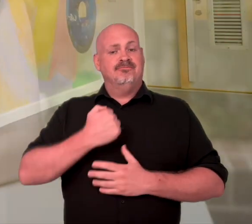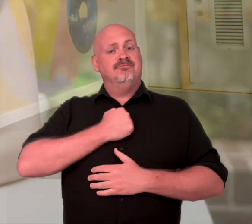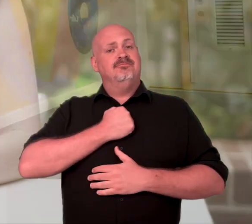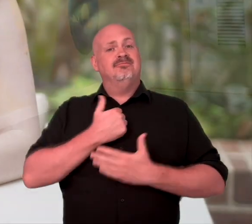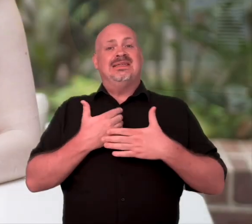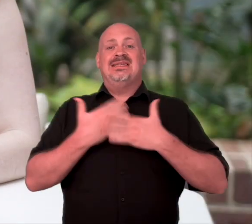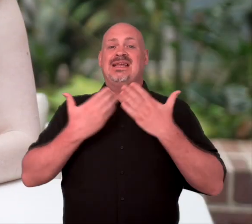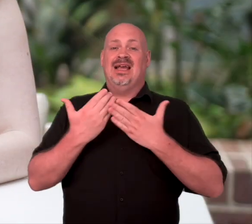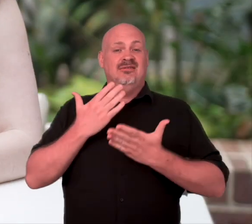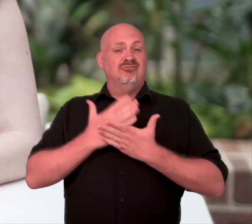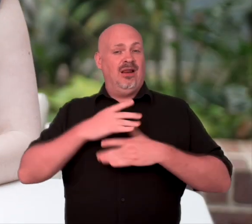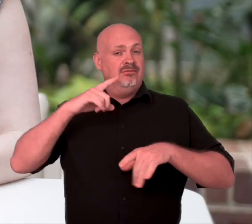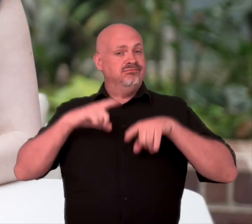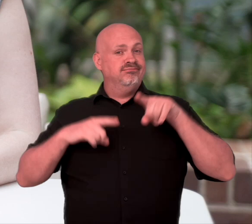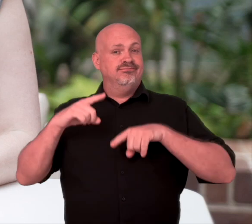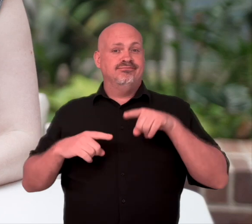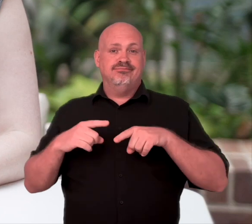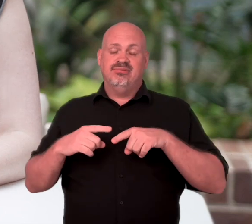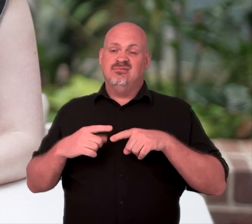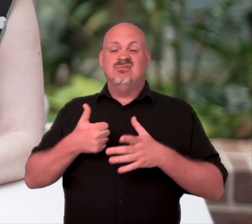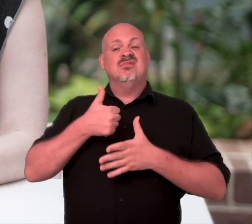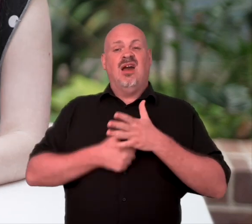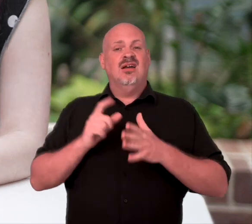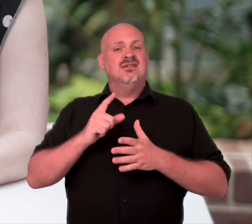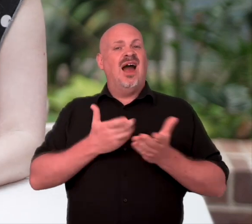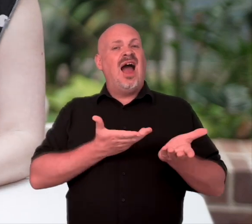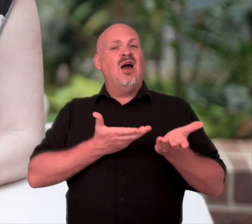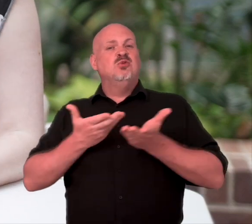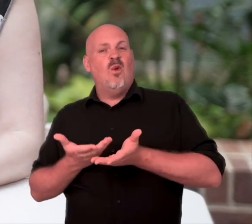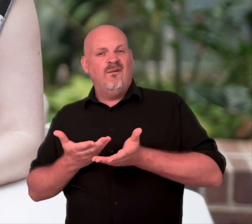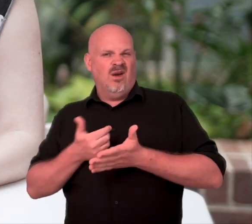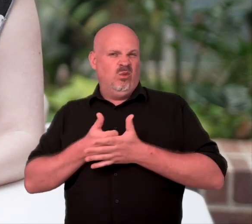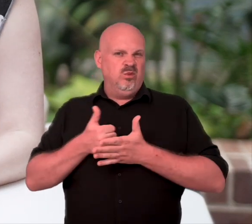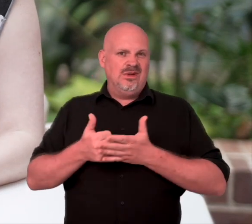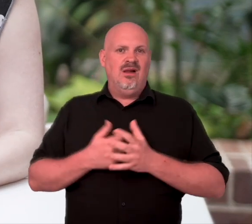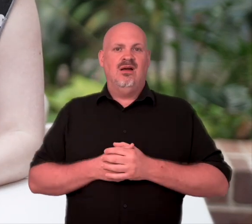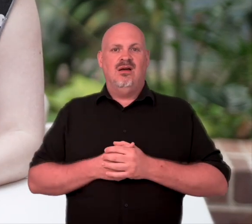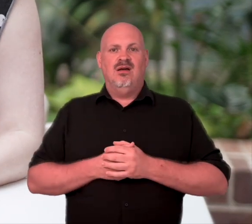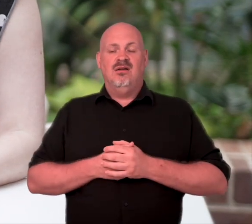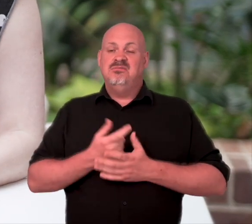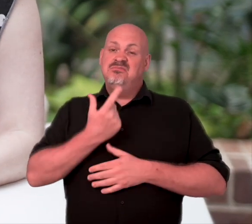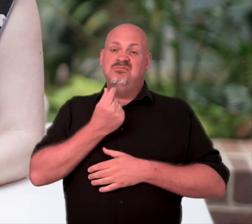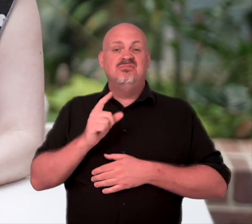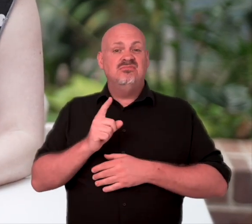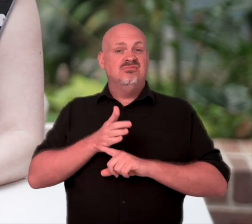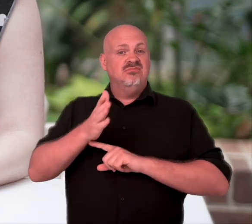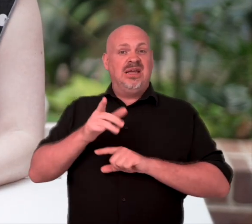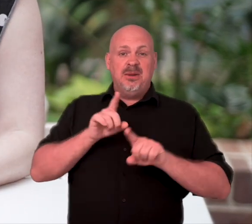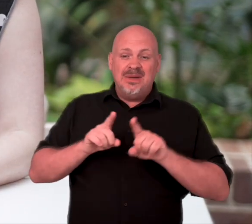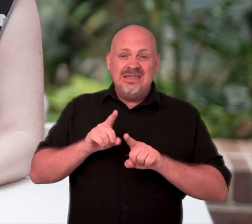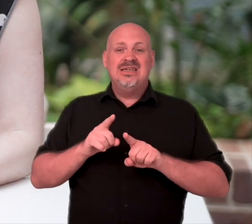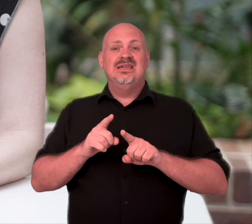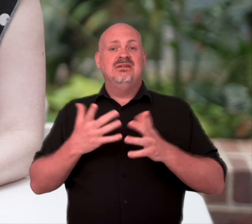My days really varied, so I would start with a handover usually, and then it could be going